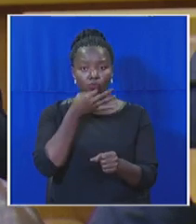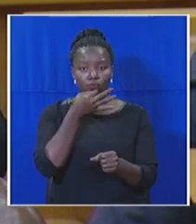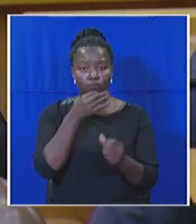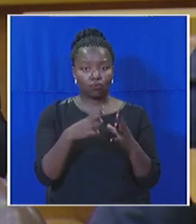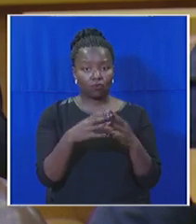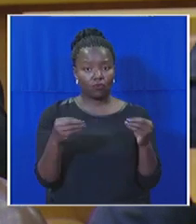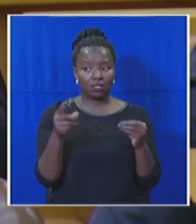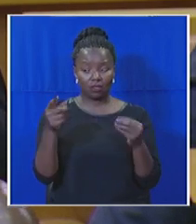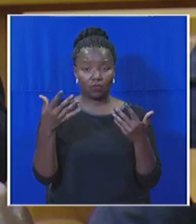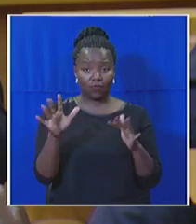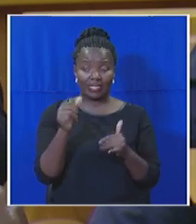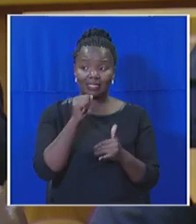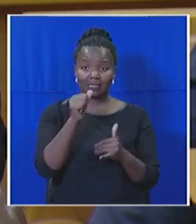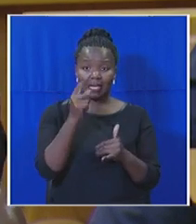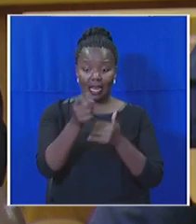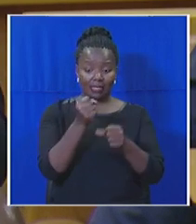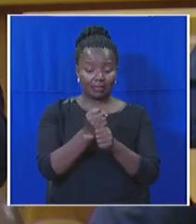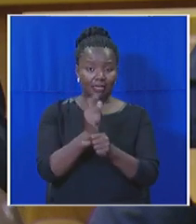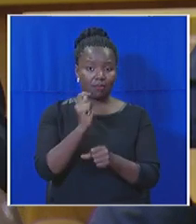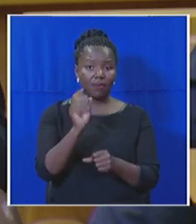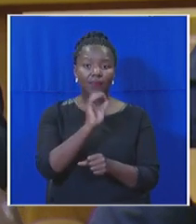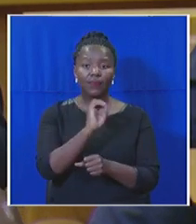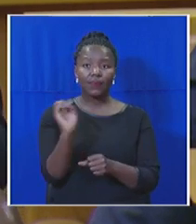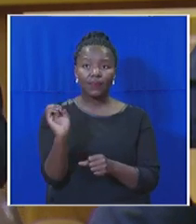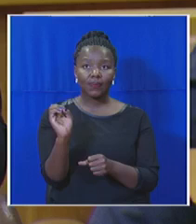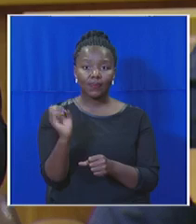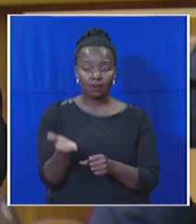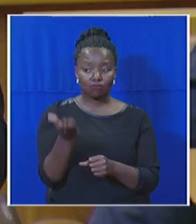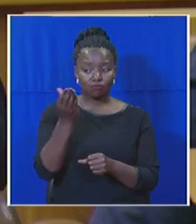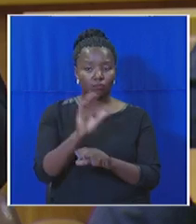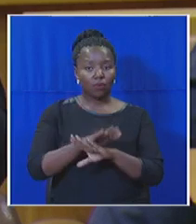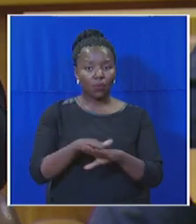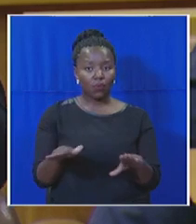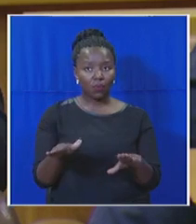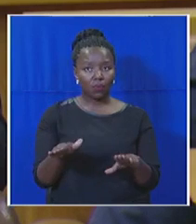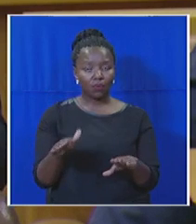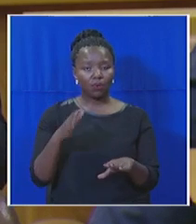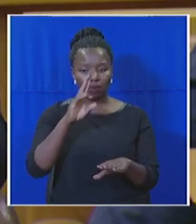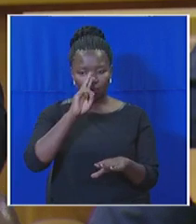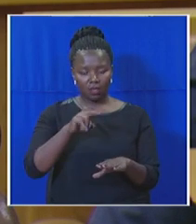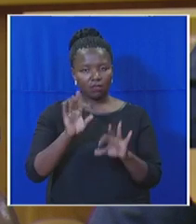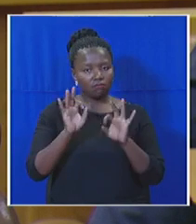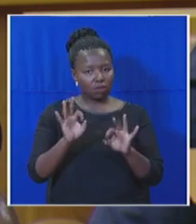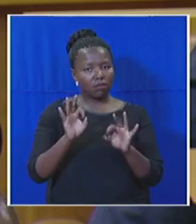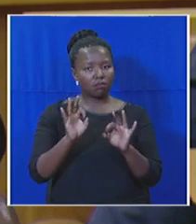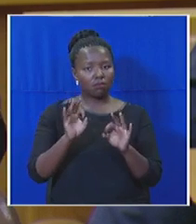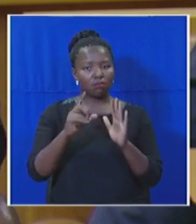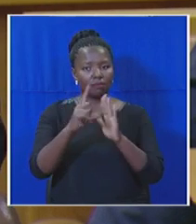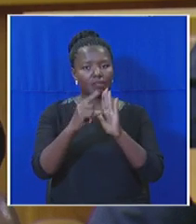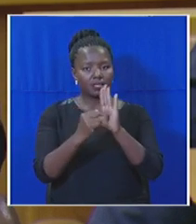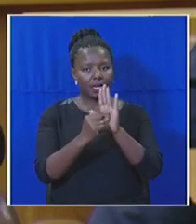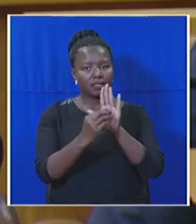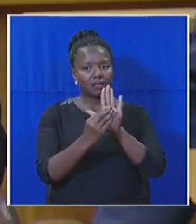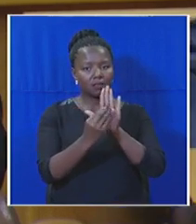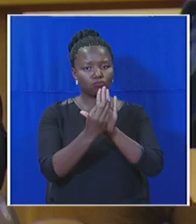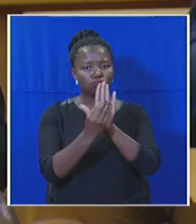raised the expectations of students with the zero increase, can we get the tangibles, the time frames with regard